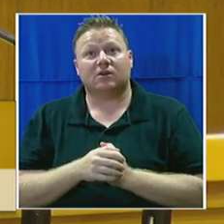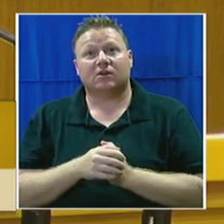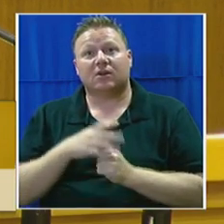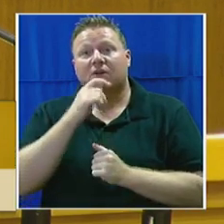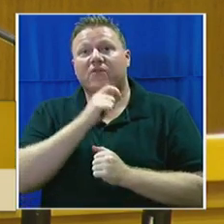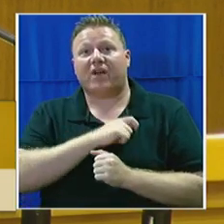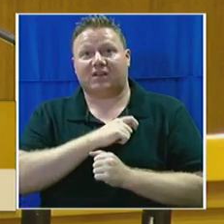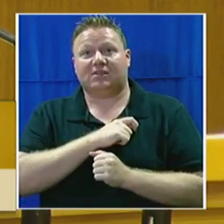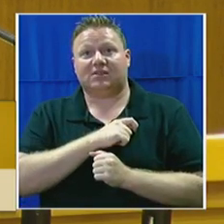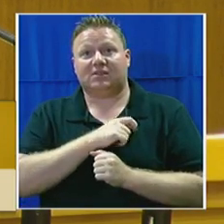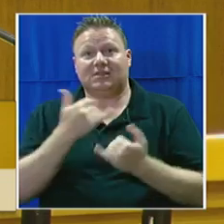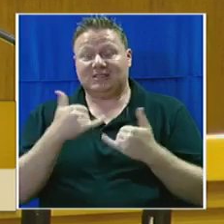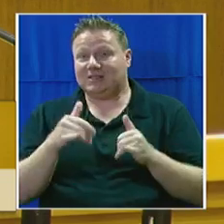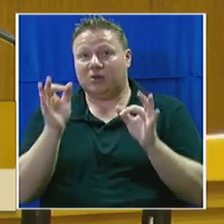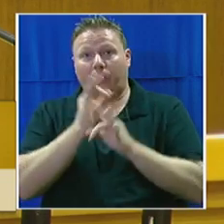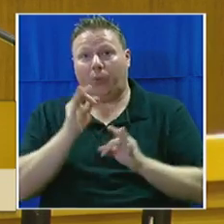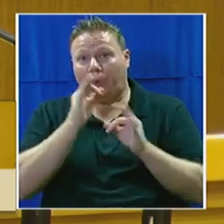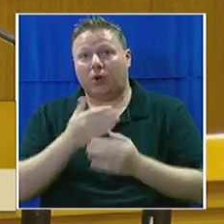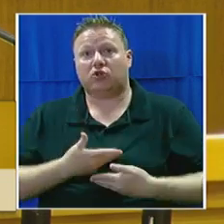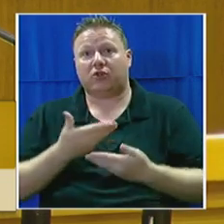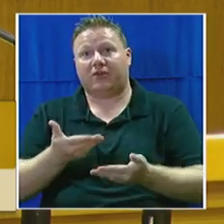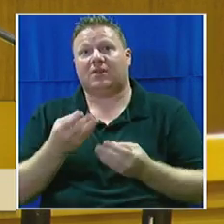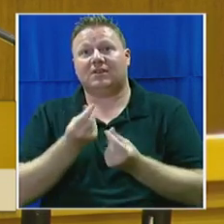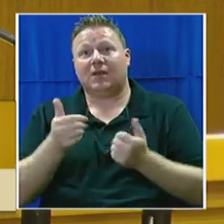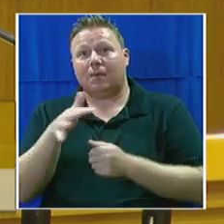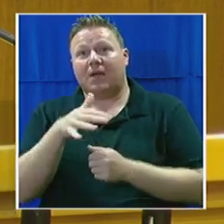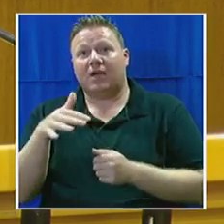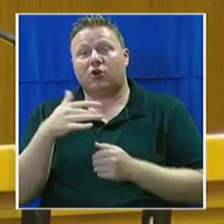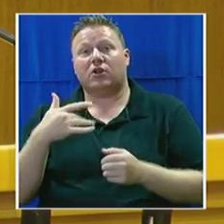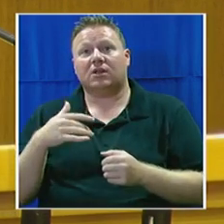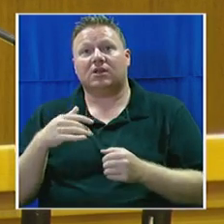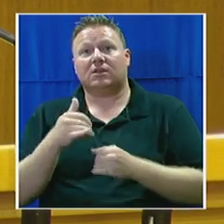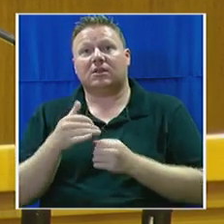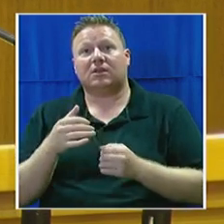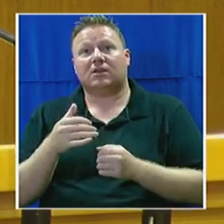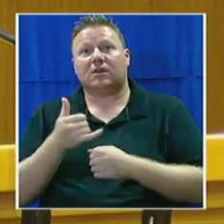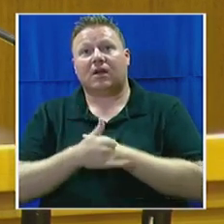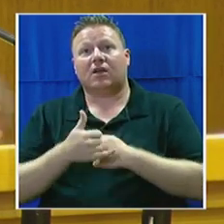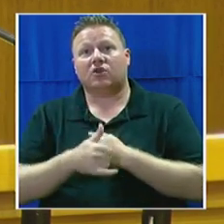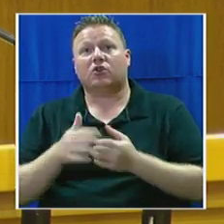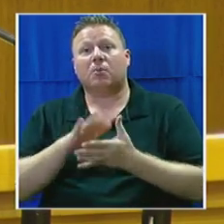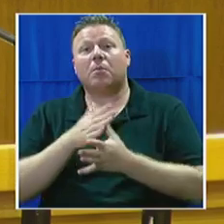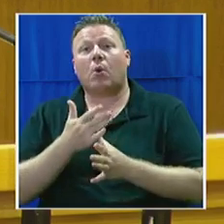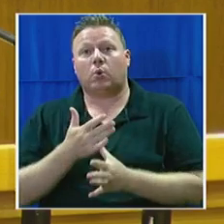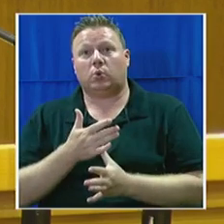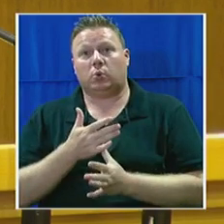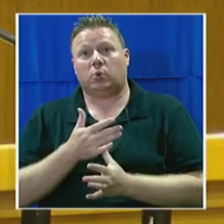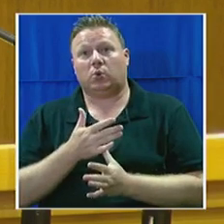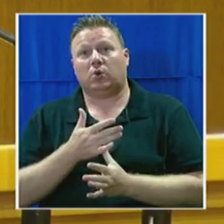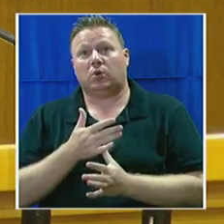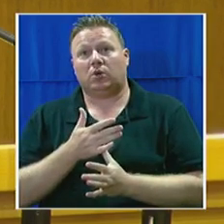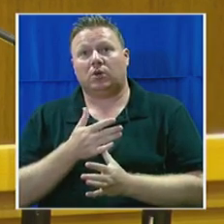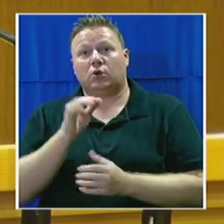that there are still no services in some areas in the country are an outcome of